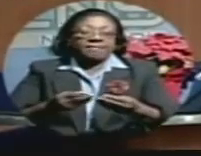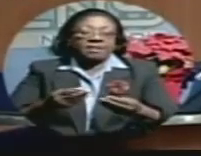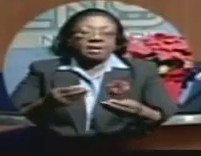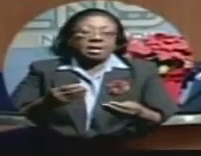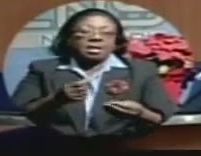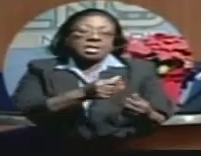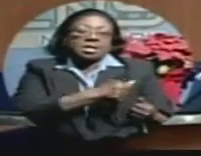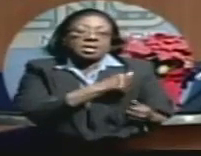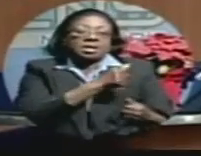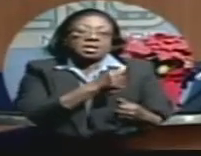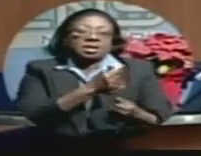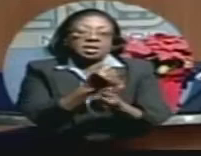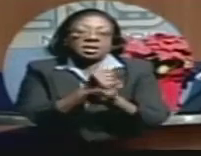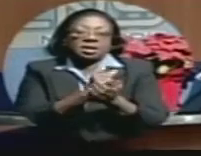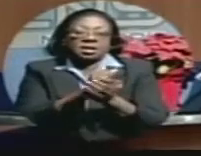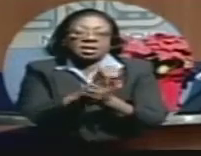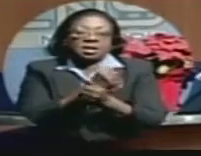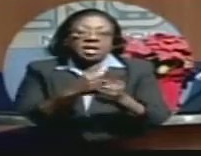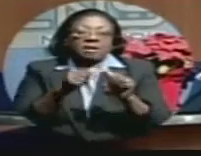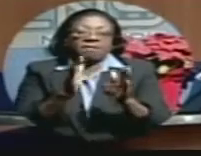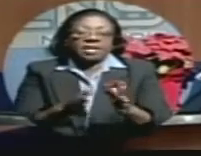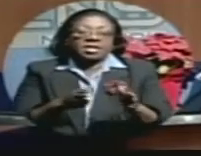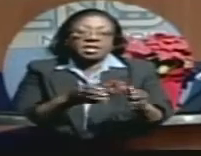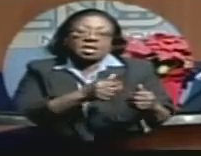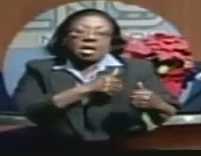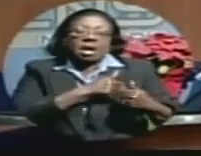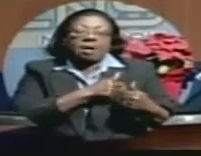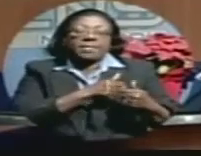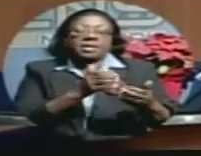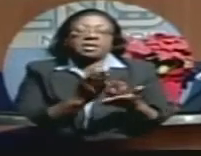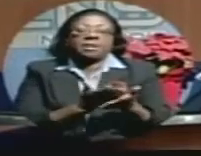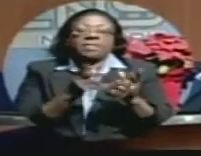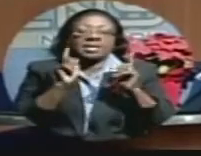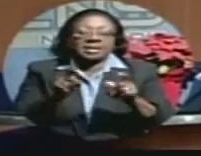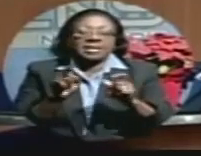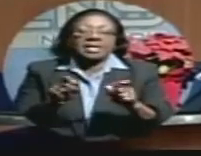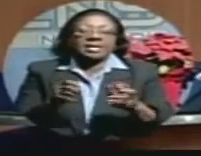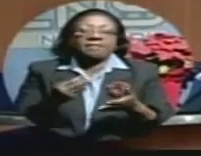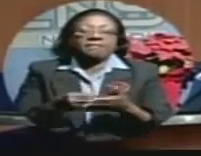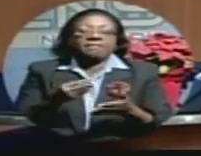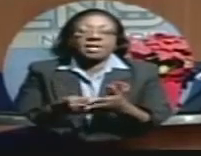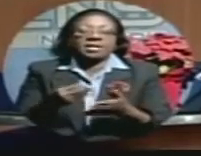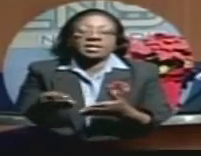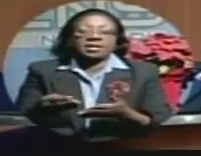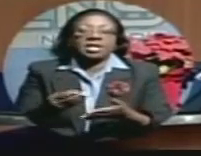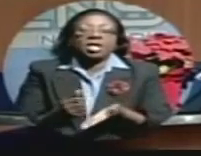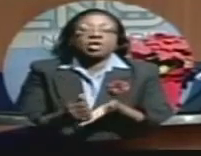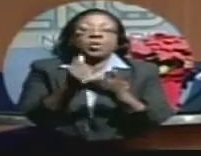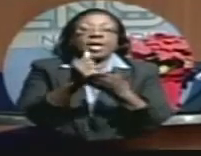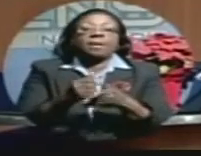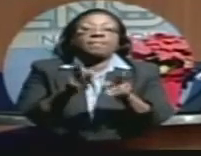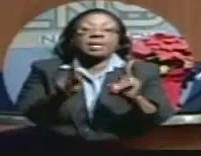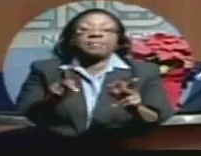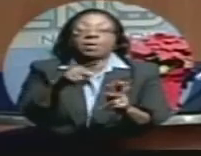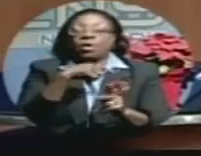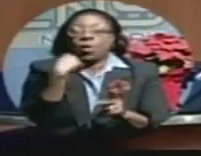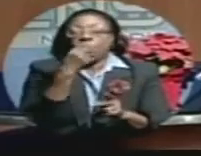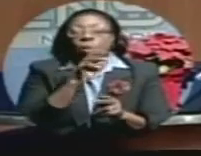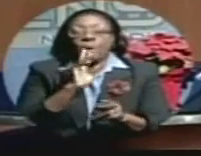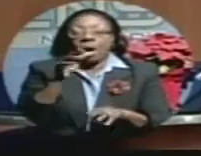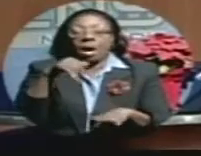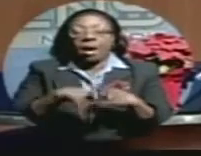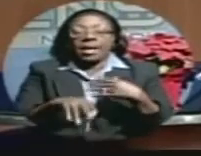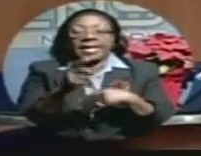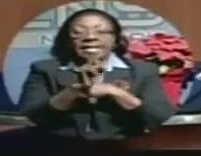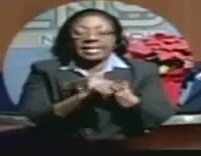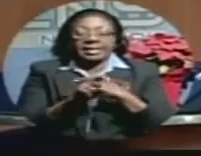will hopefully aid persons in need and bring them a little holiday cheer. The presentation was made to the Salvation Army here in the boardroom